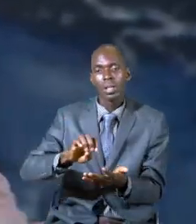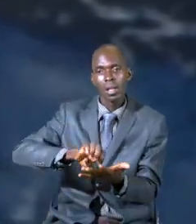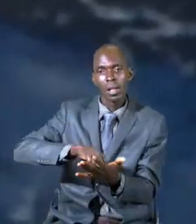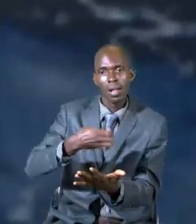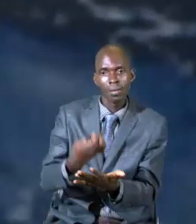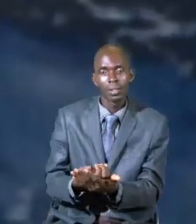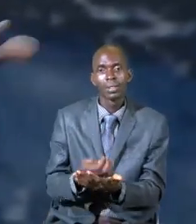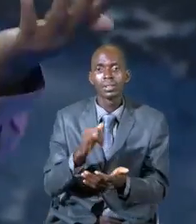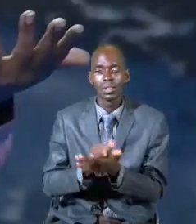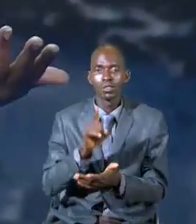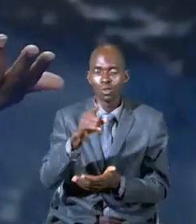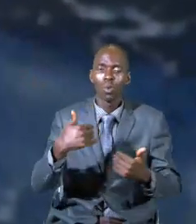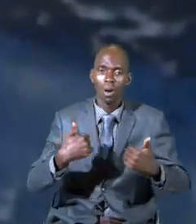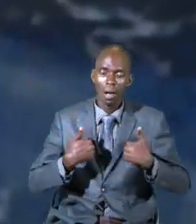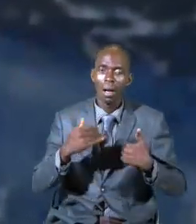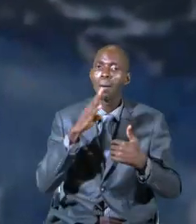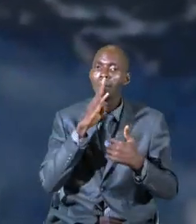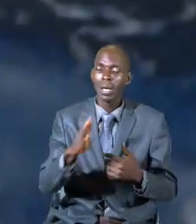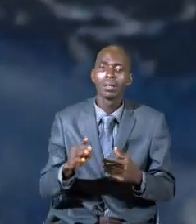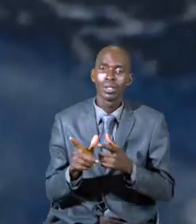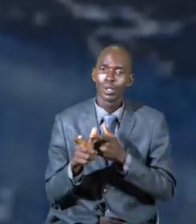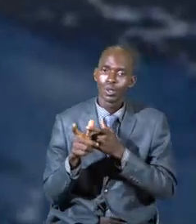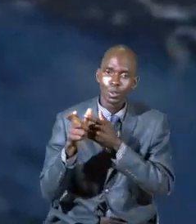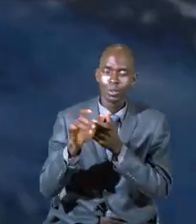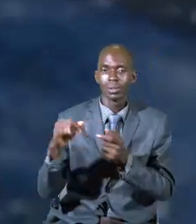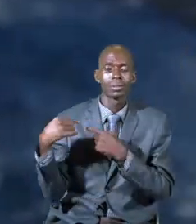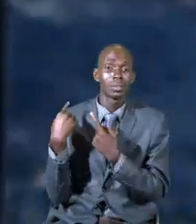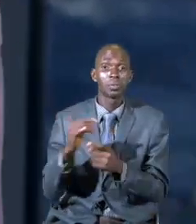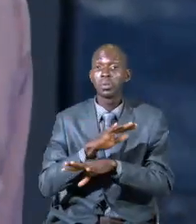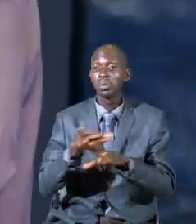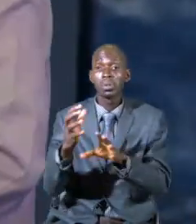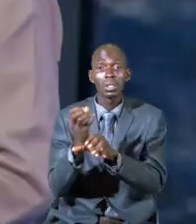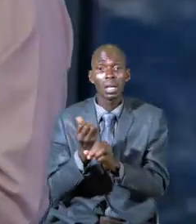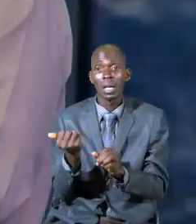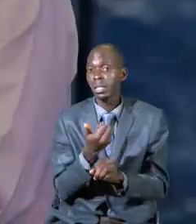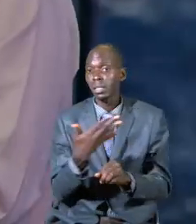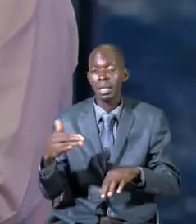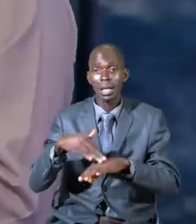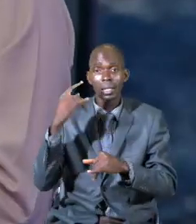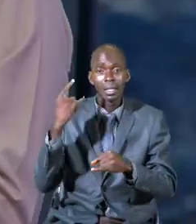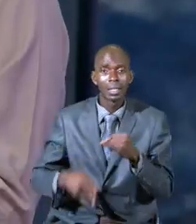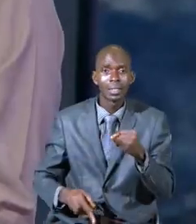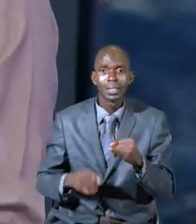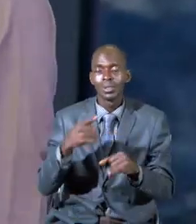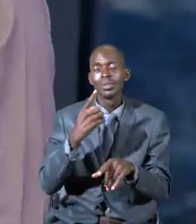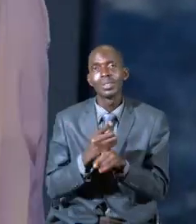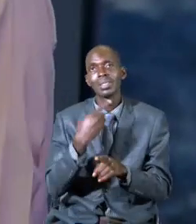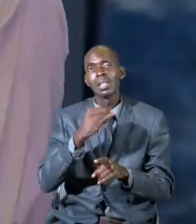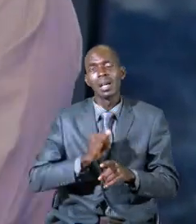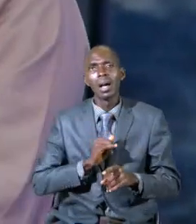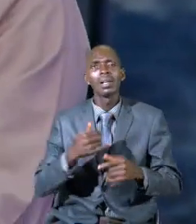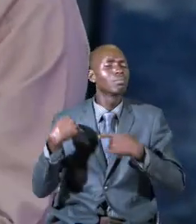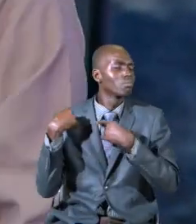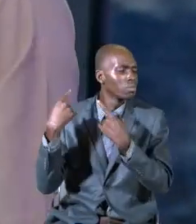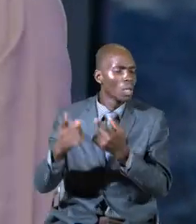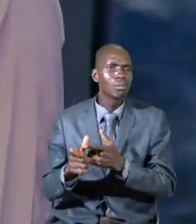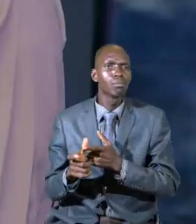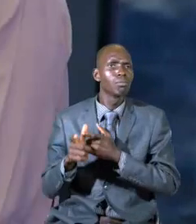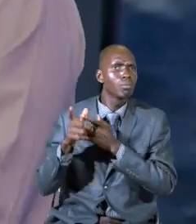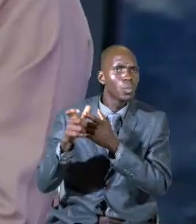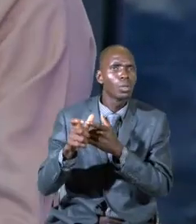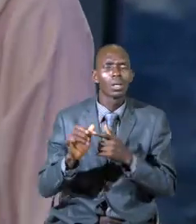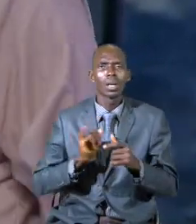been running. If you don't obtain anything, and you just say, I've been running, I'm doing my best, I'm going through life,